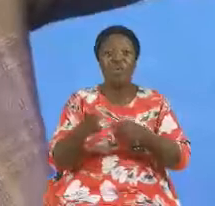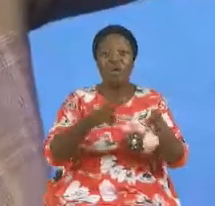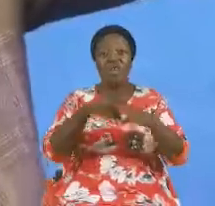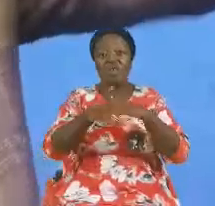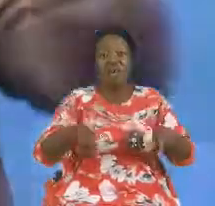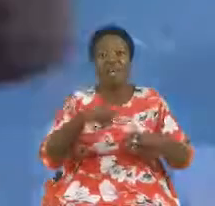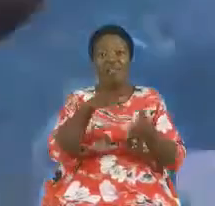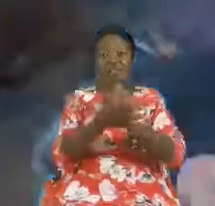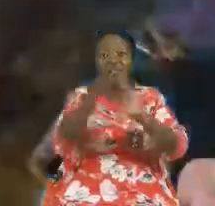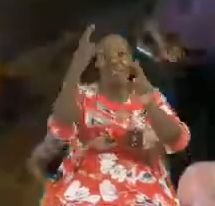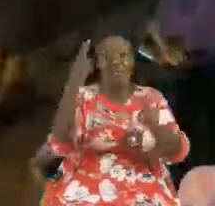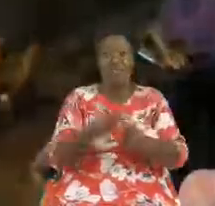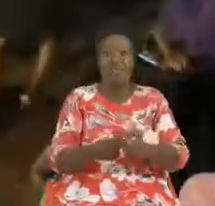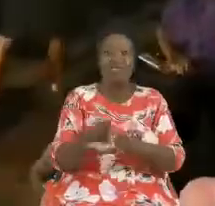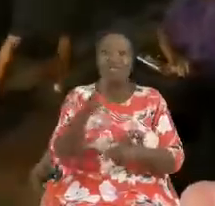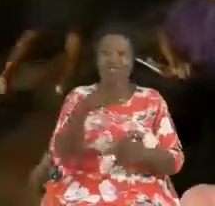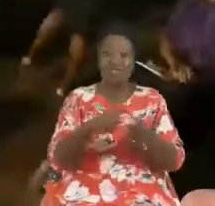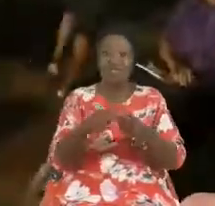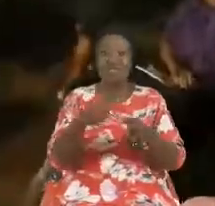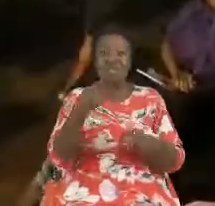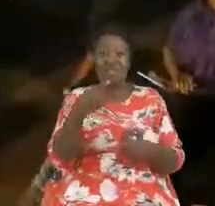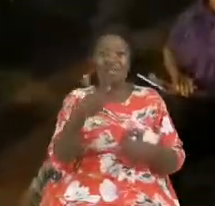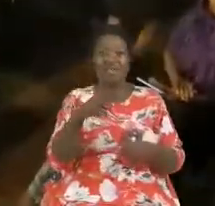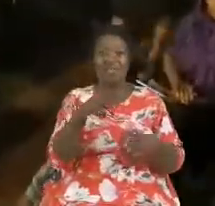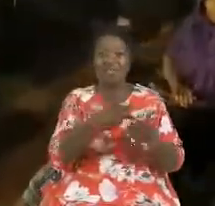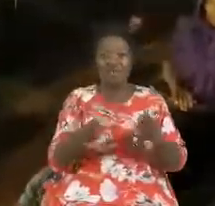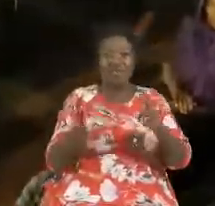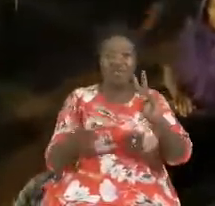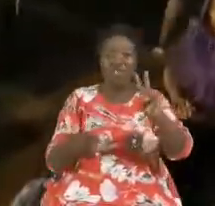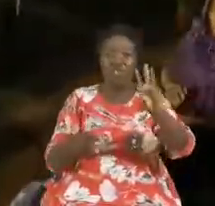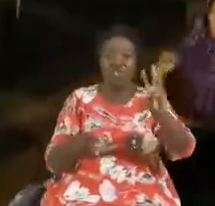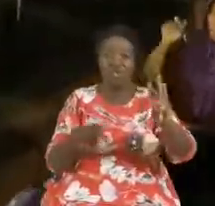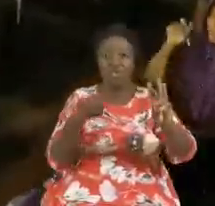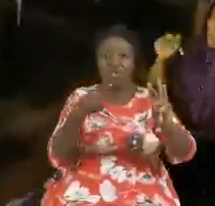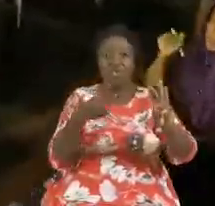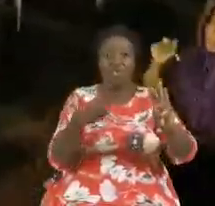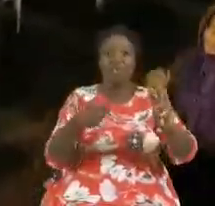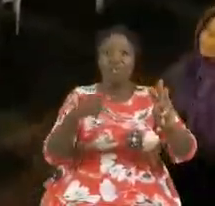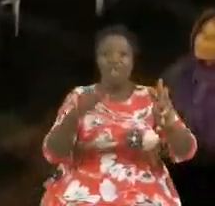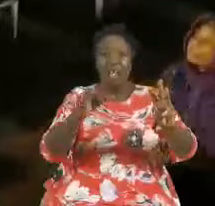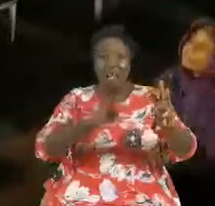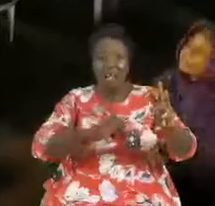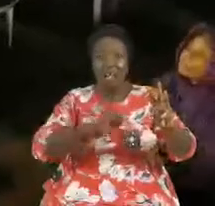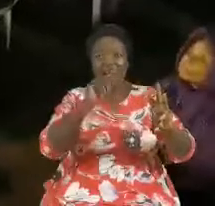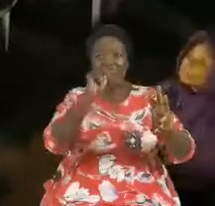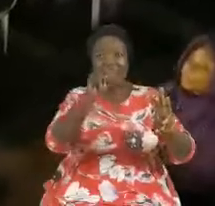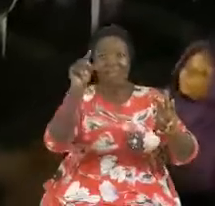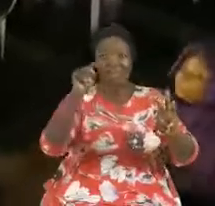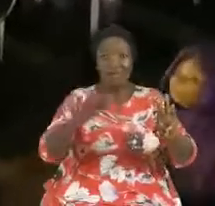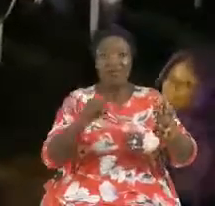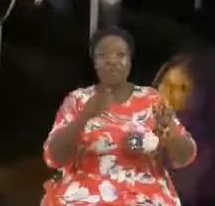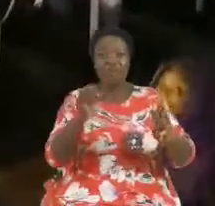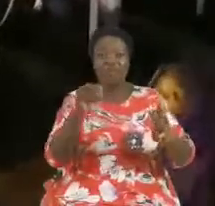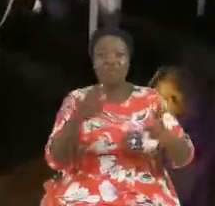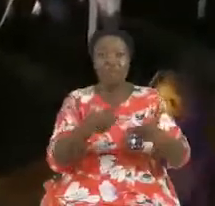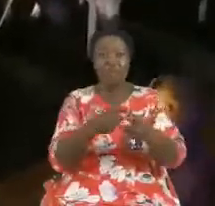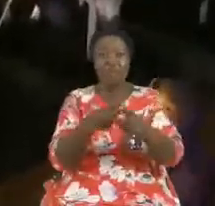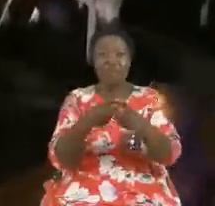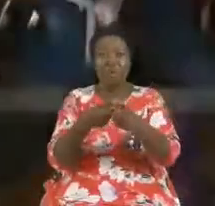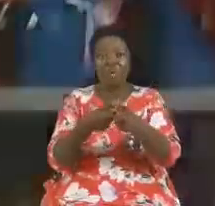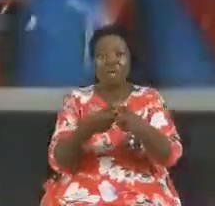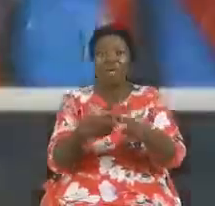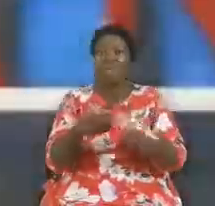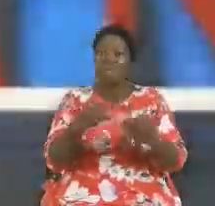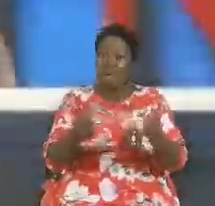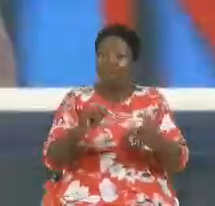to reign in your life in Jesus' name. Then in verse 26, it tells us,